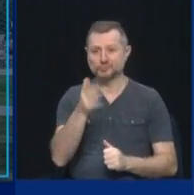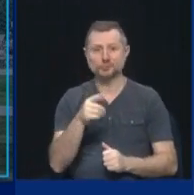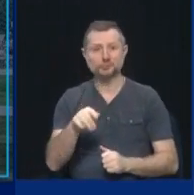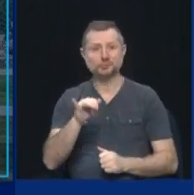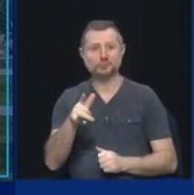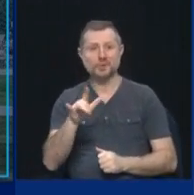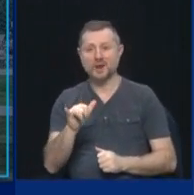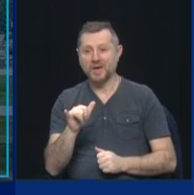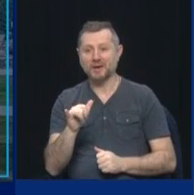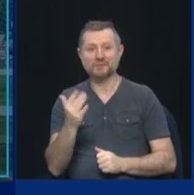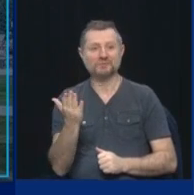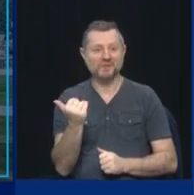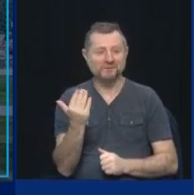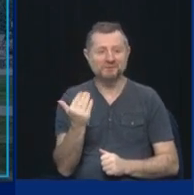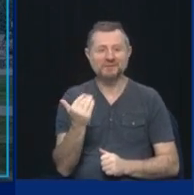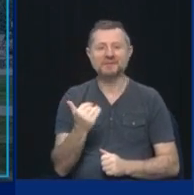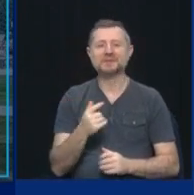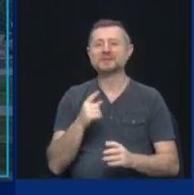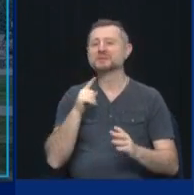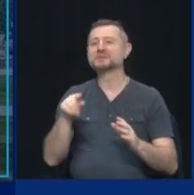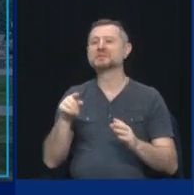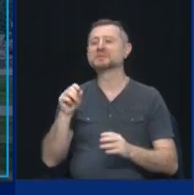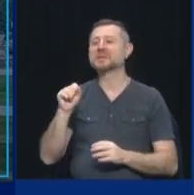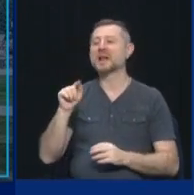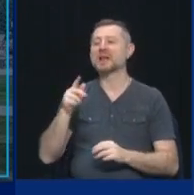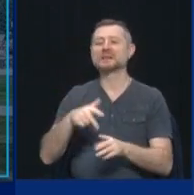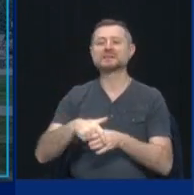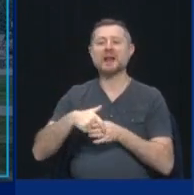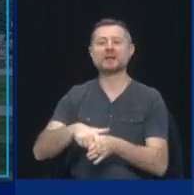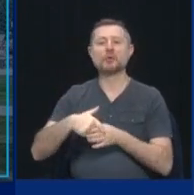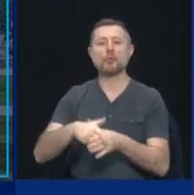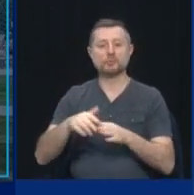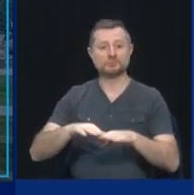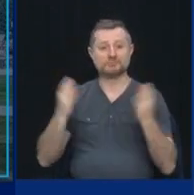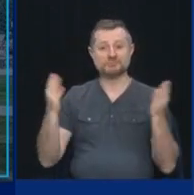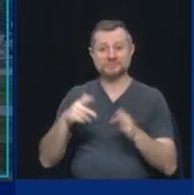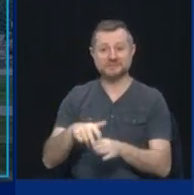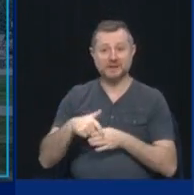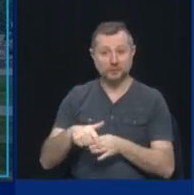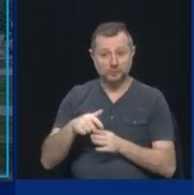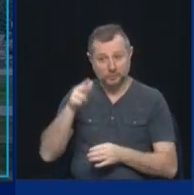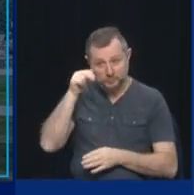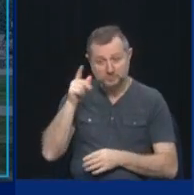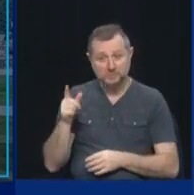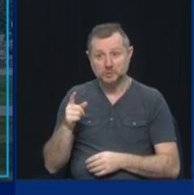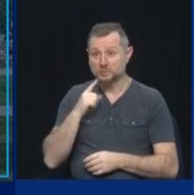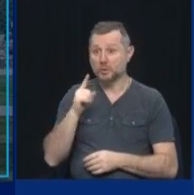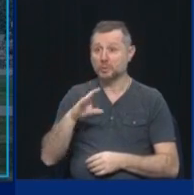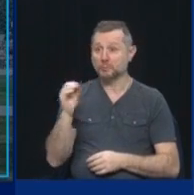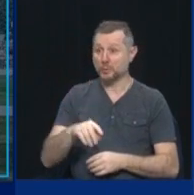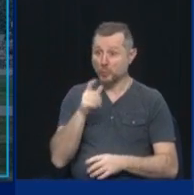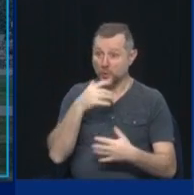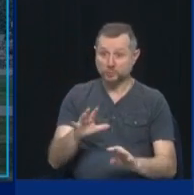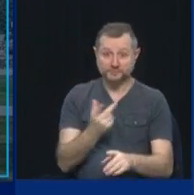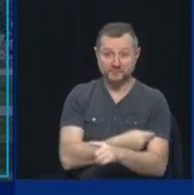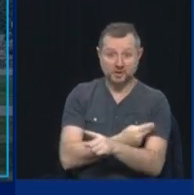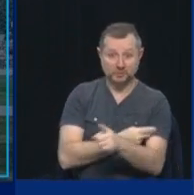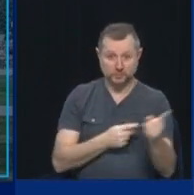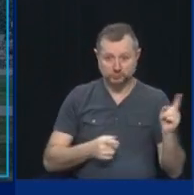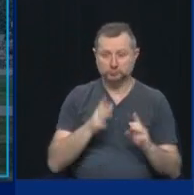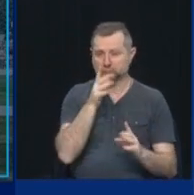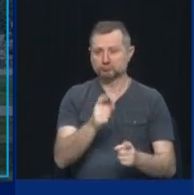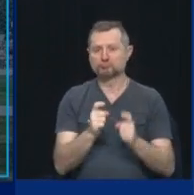Saratoga. Anyone who gets, who is fully vaccinated, will get a free